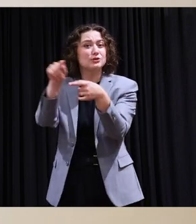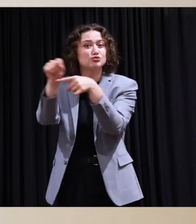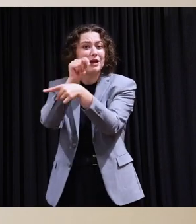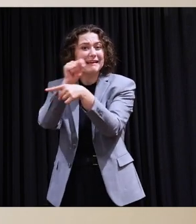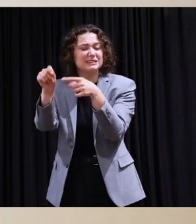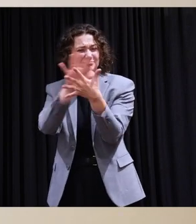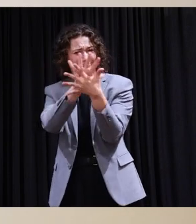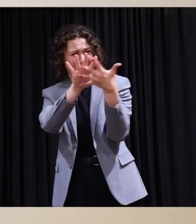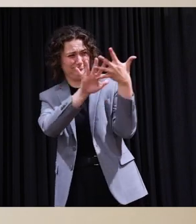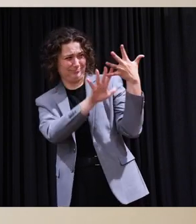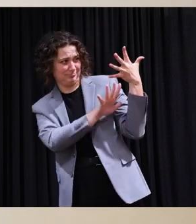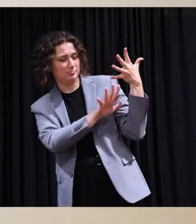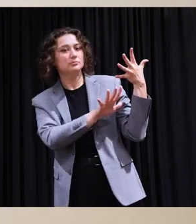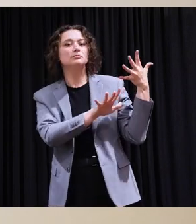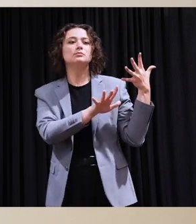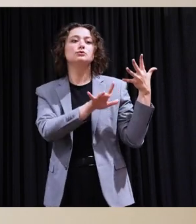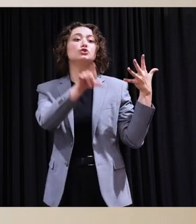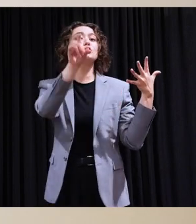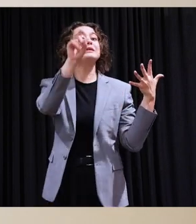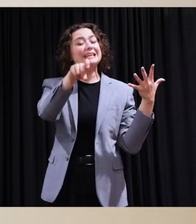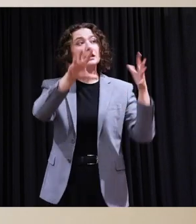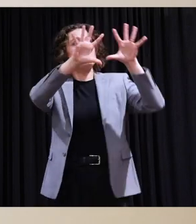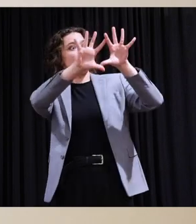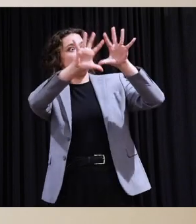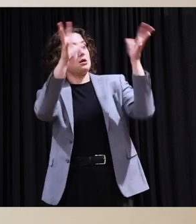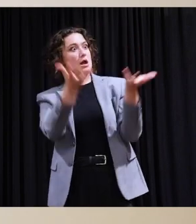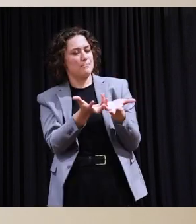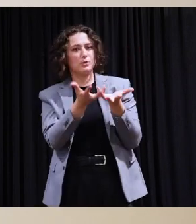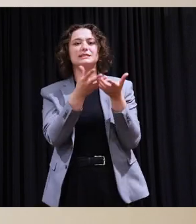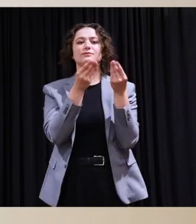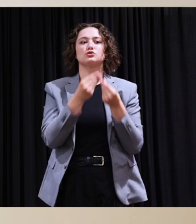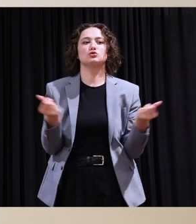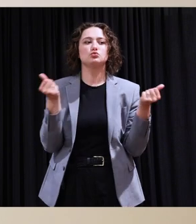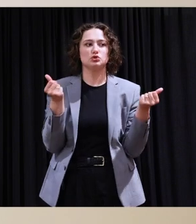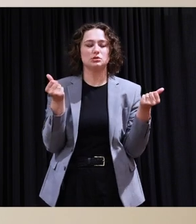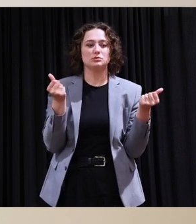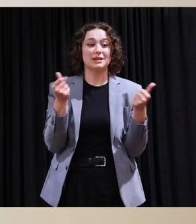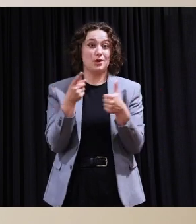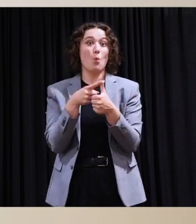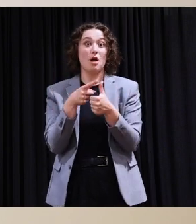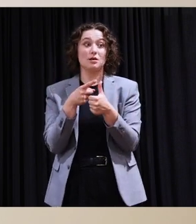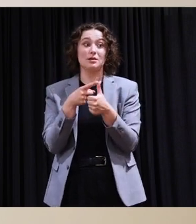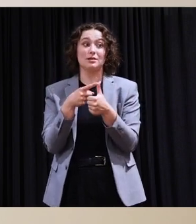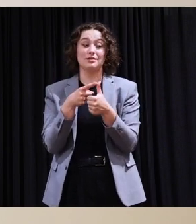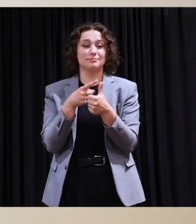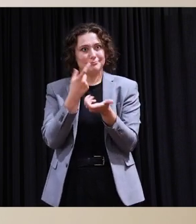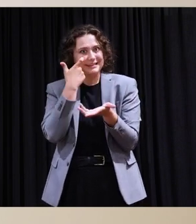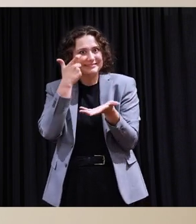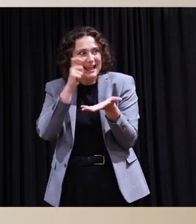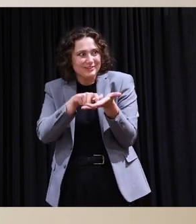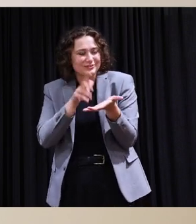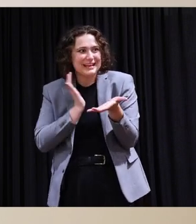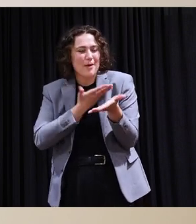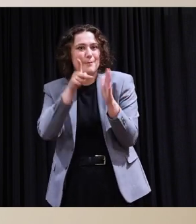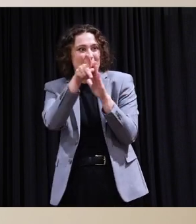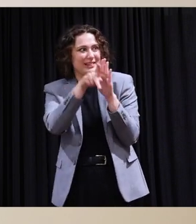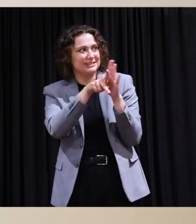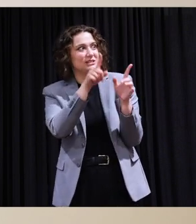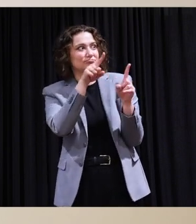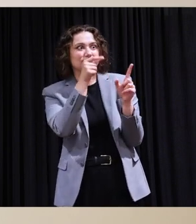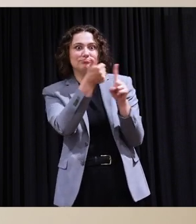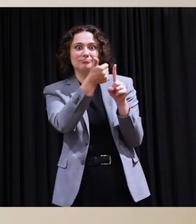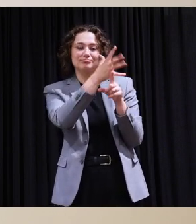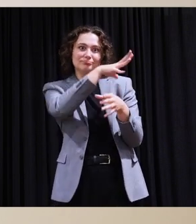to it, so you need a comprehensive solution, and one is just acknowledging that we have racism in our policies, and that should be the